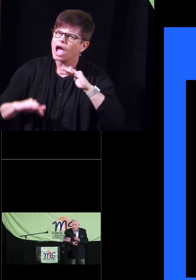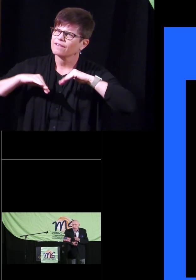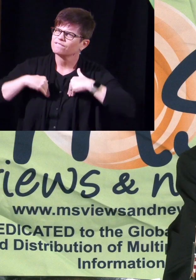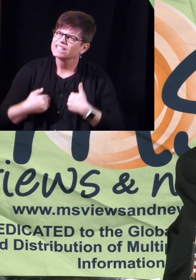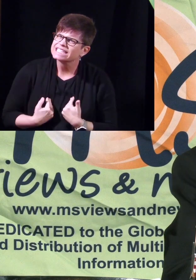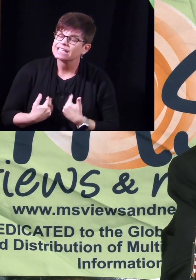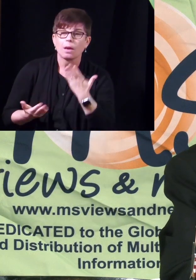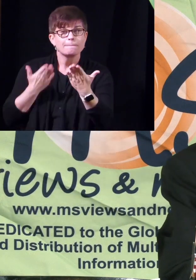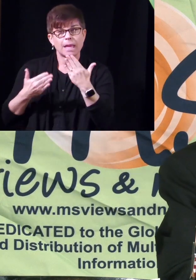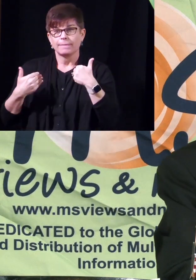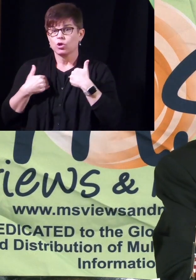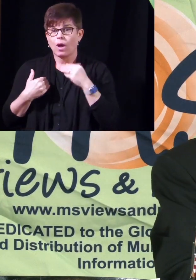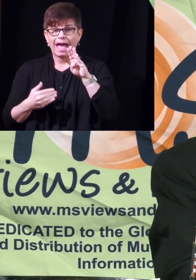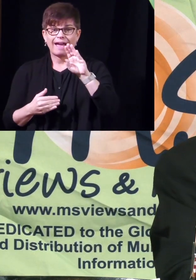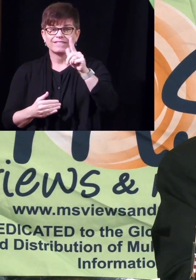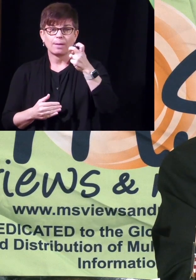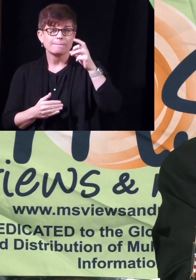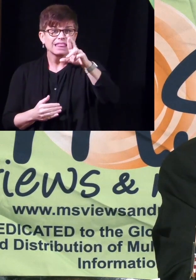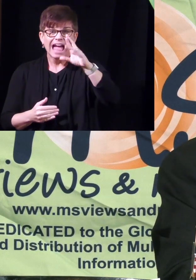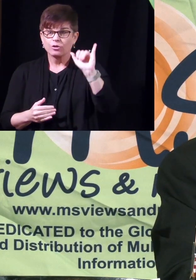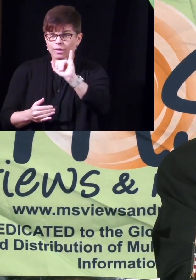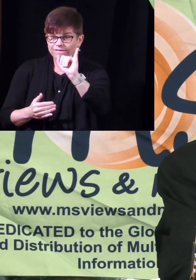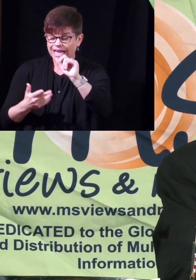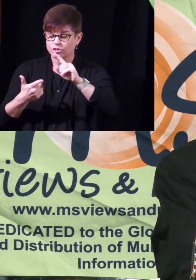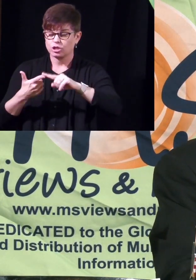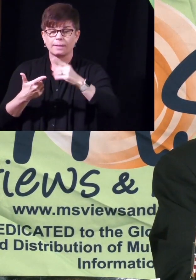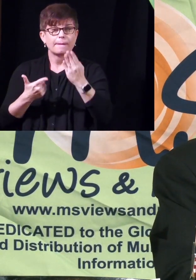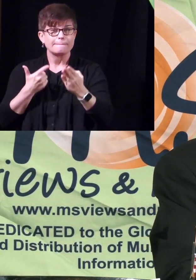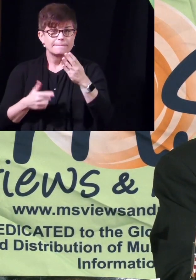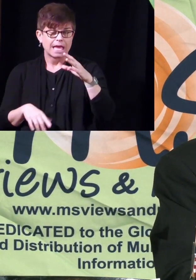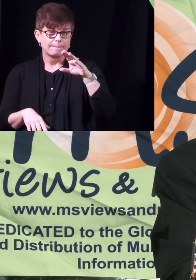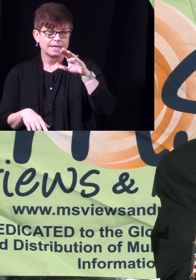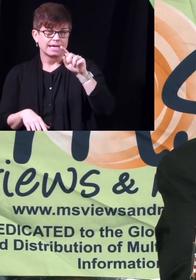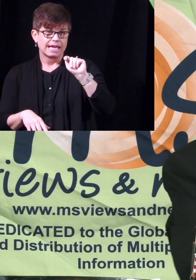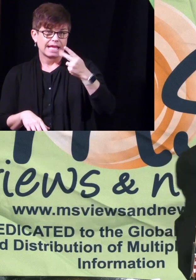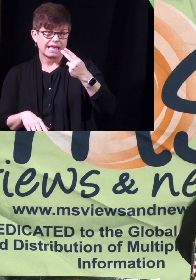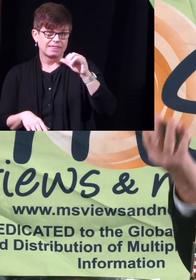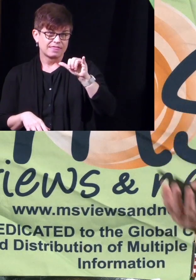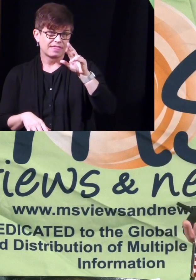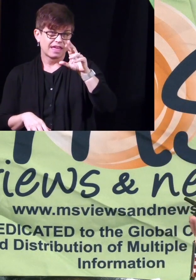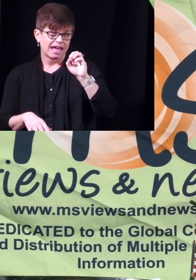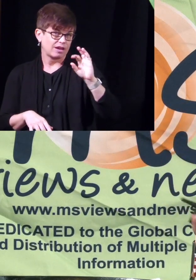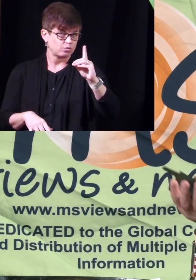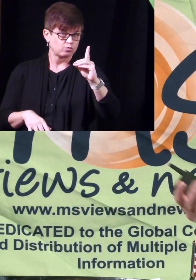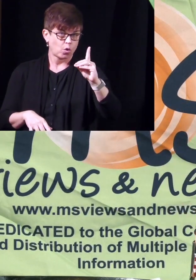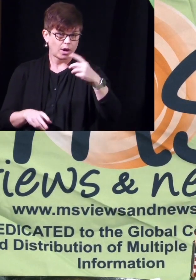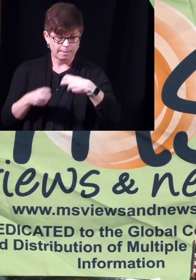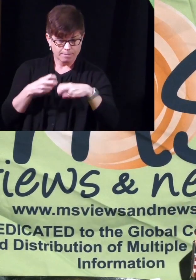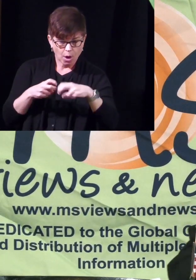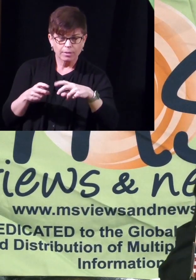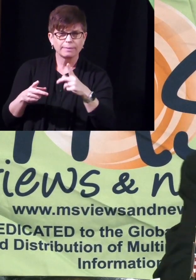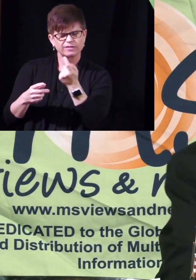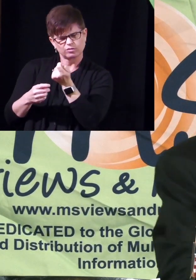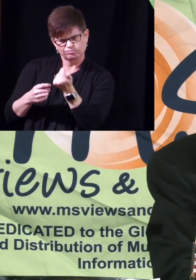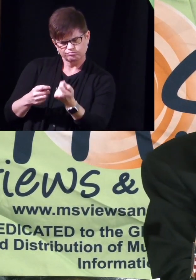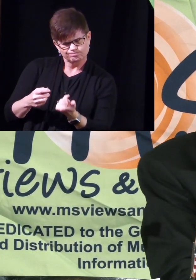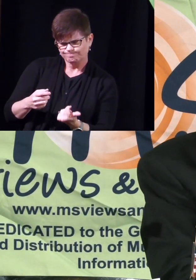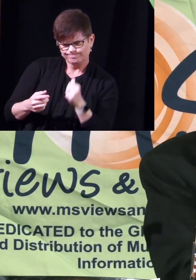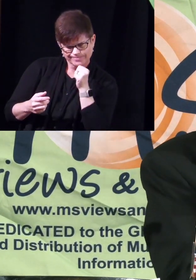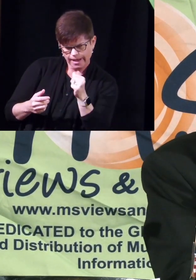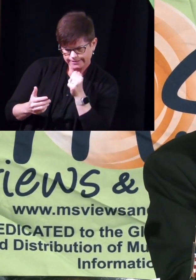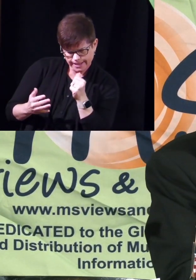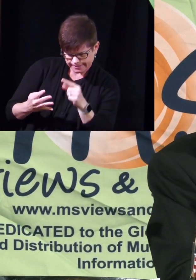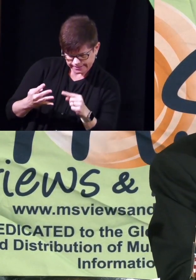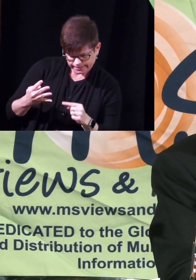have an infection, a bladder infection? Do you have a thyroid problem? There are other things we should consider. And then we rule them all out and we say there's nothing. We can't find anything